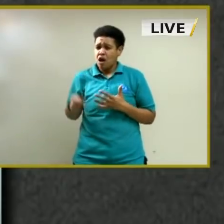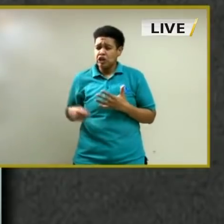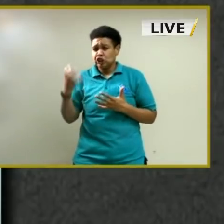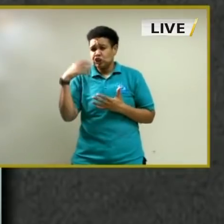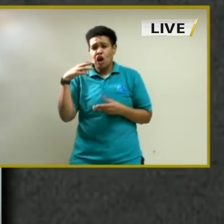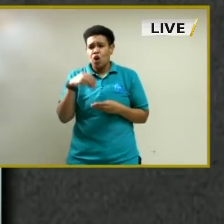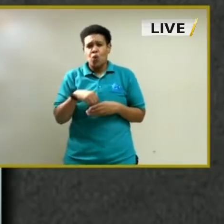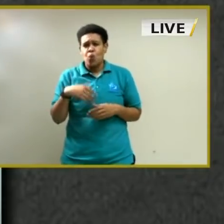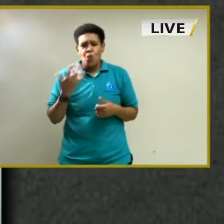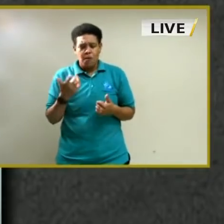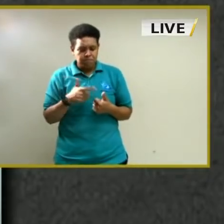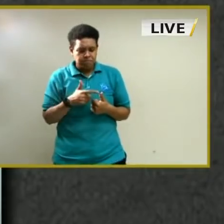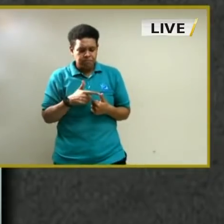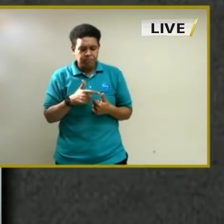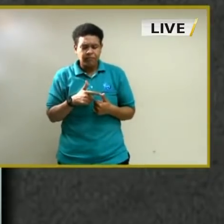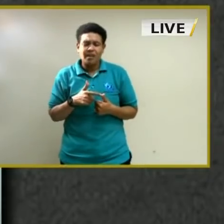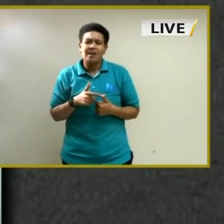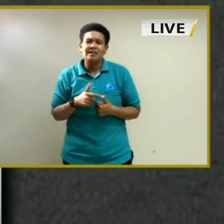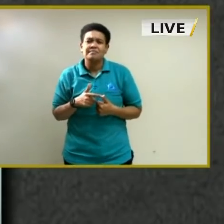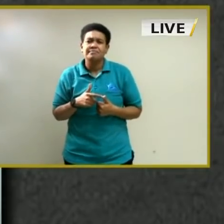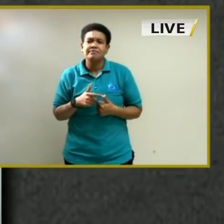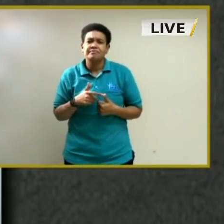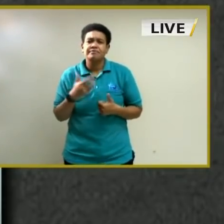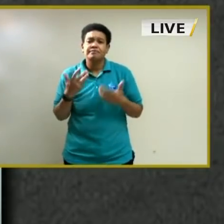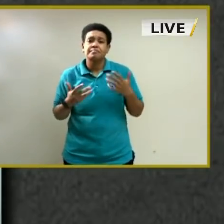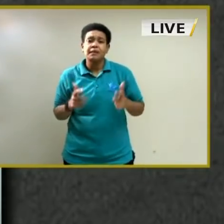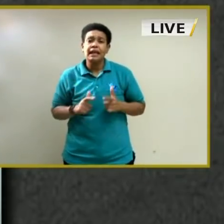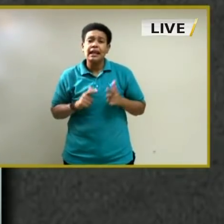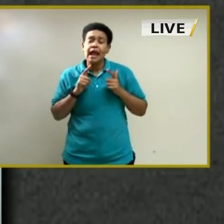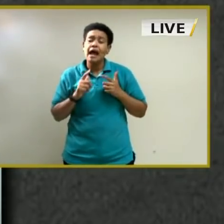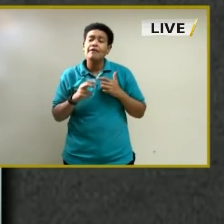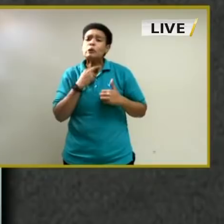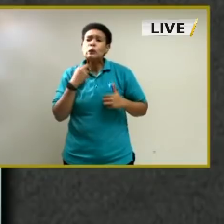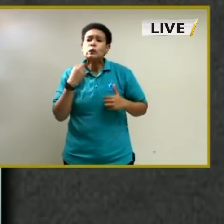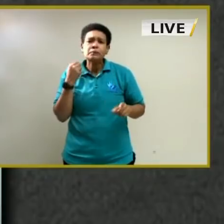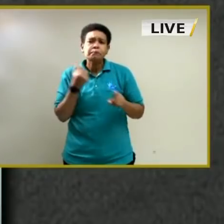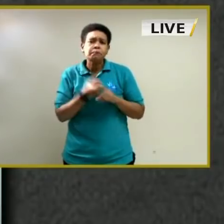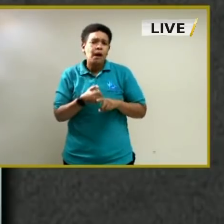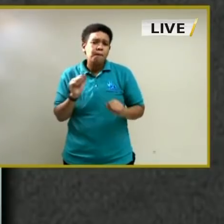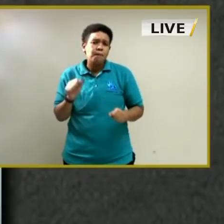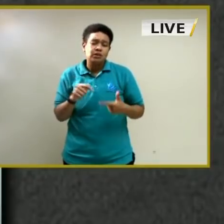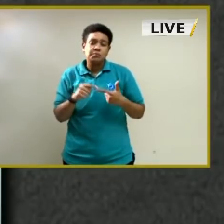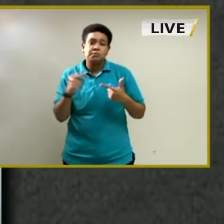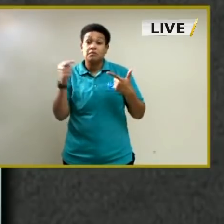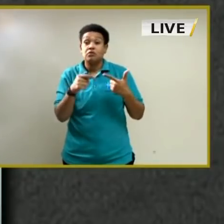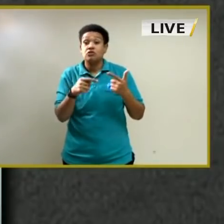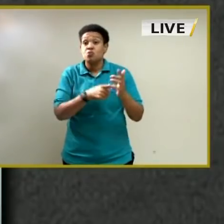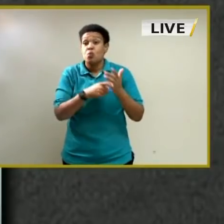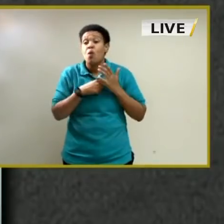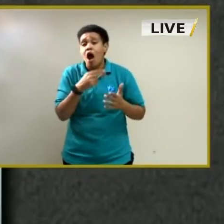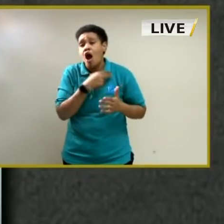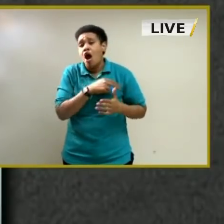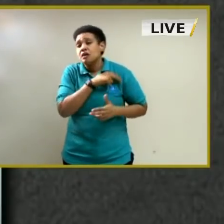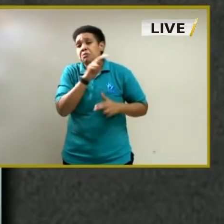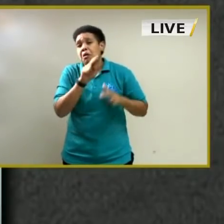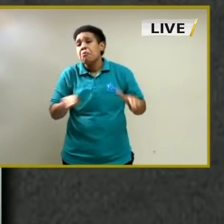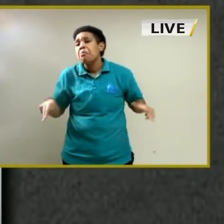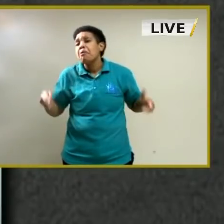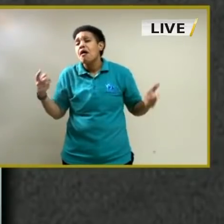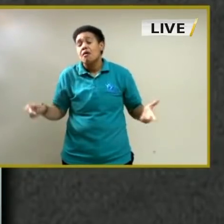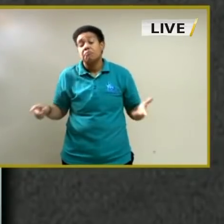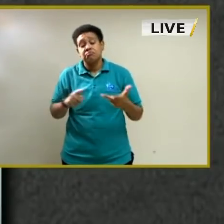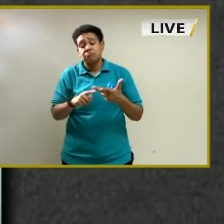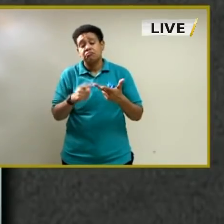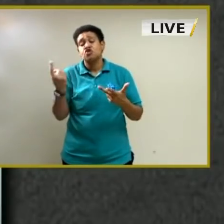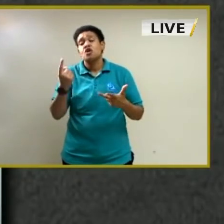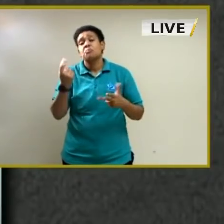include conditions that may be life-threatening, conditions that require hospitalization, something